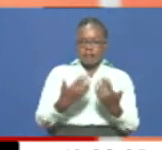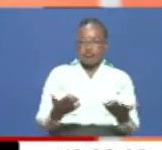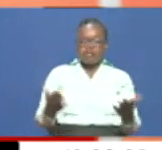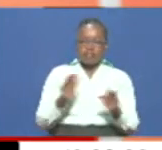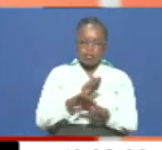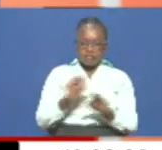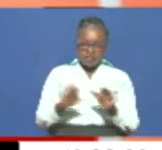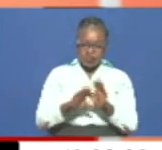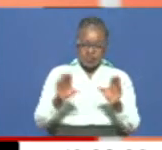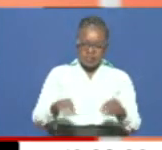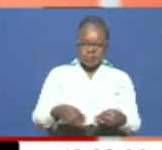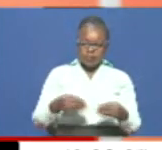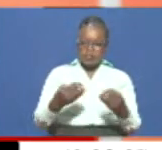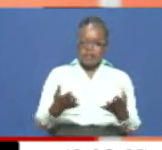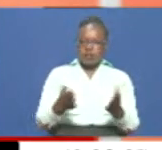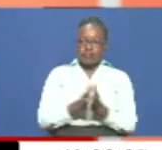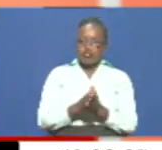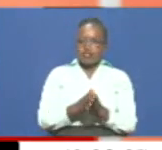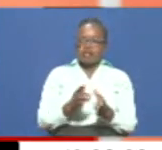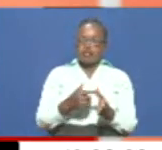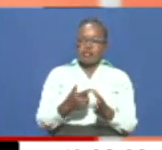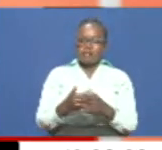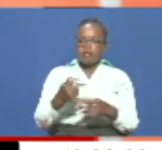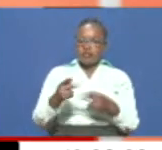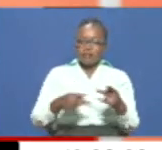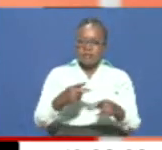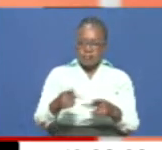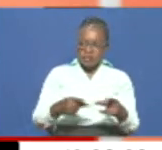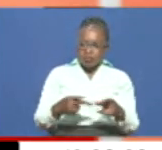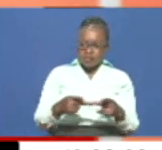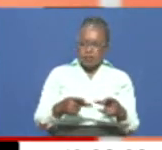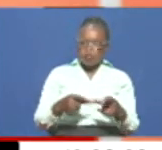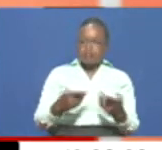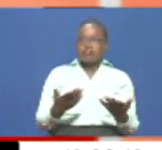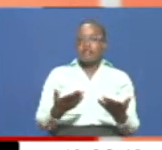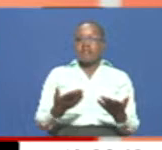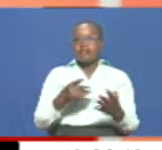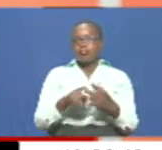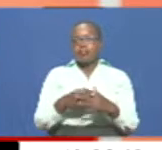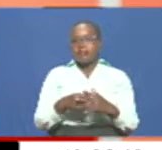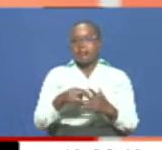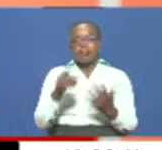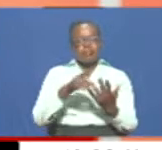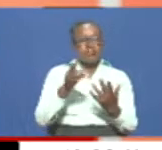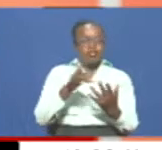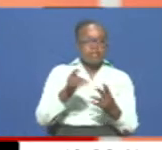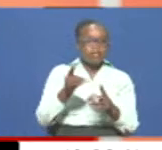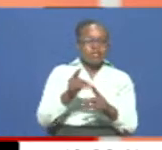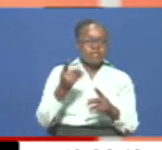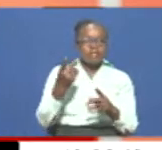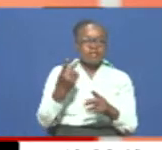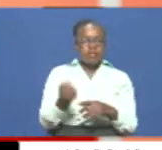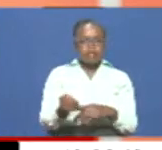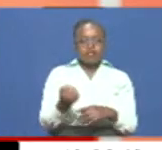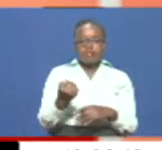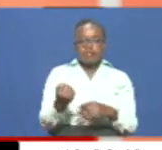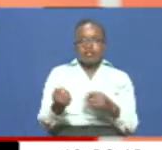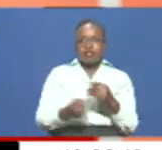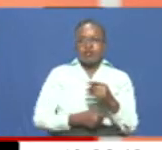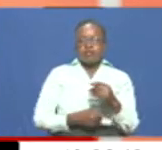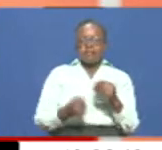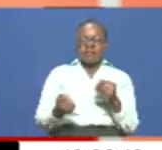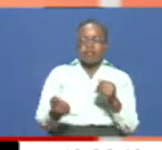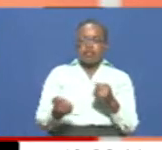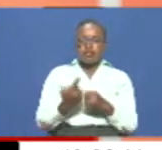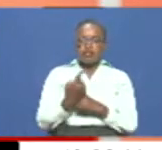affiliates. And then the process will start. People will start sending out their nominations. By 25th, I believe, of November, we should